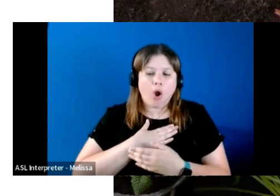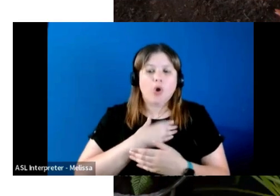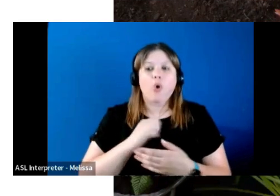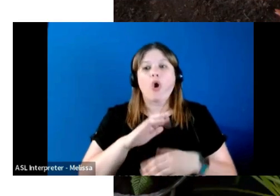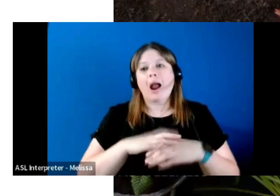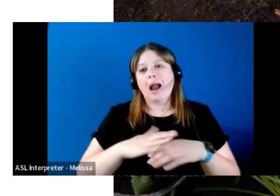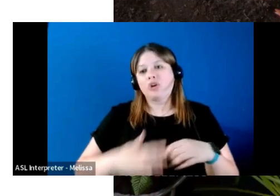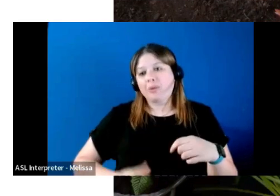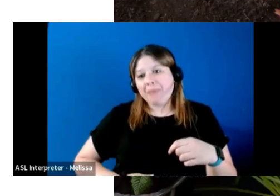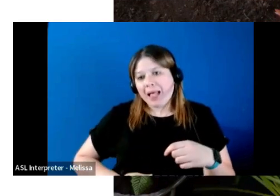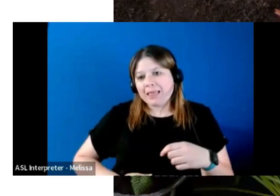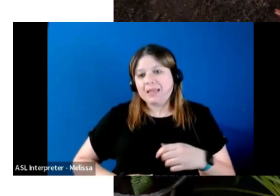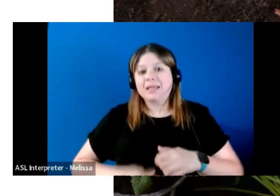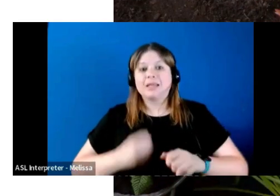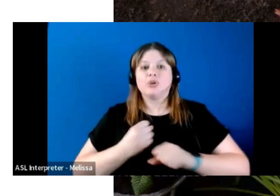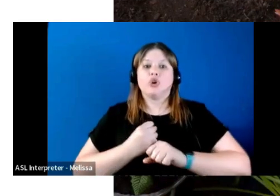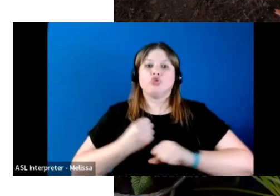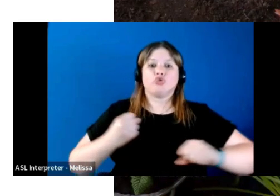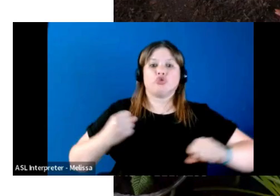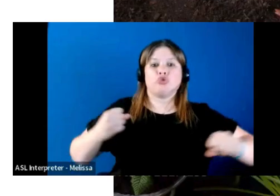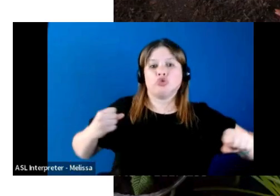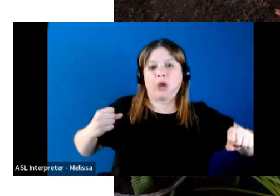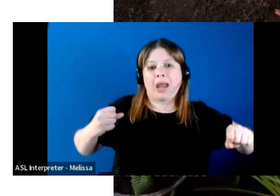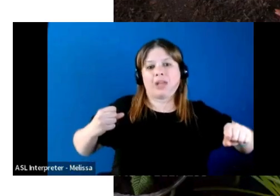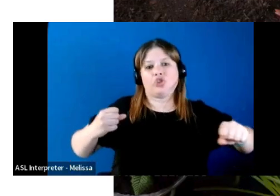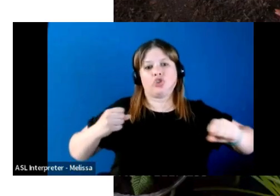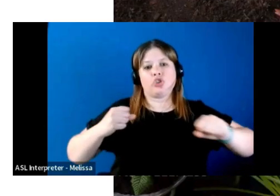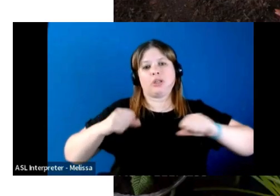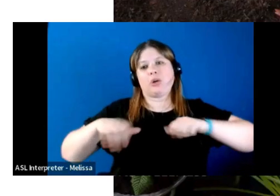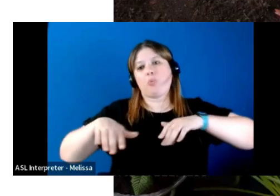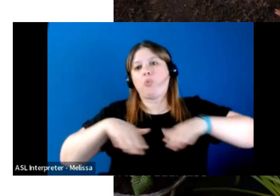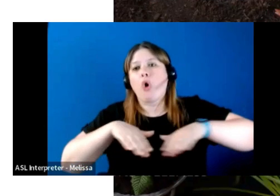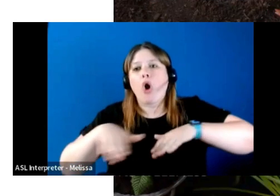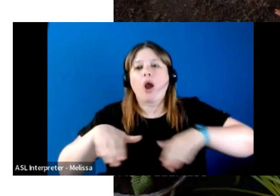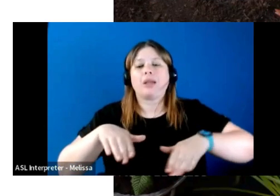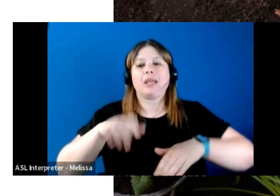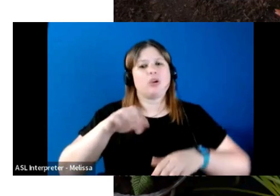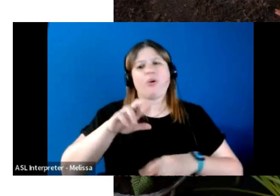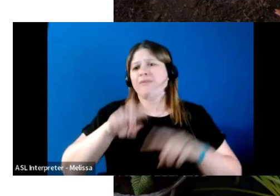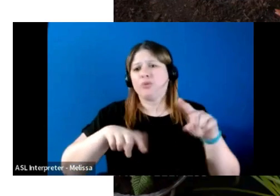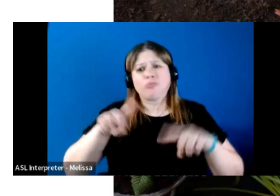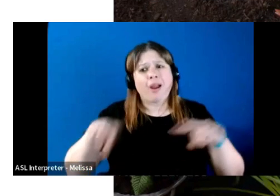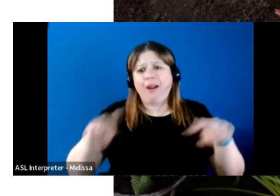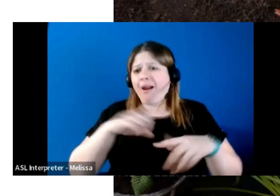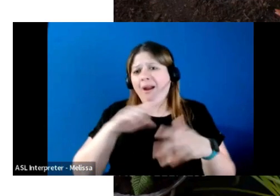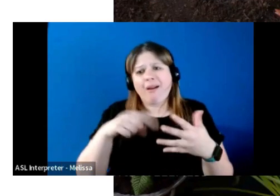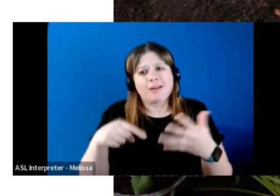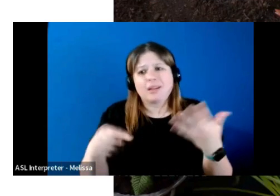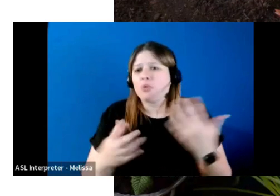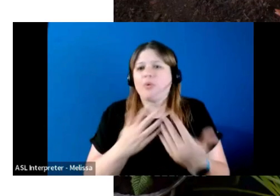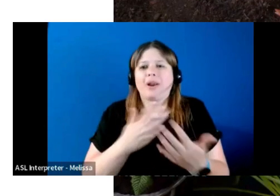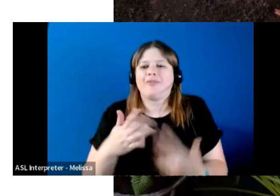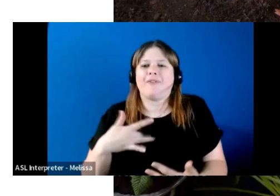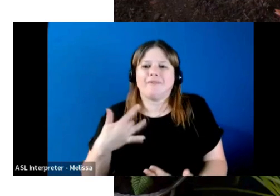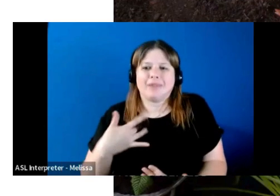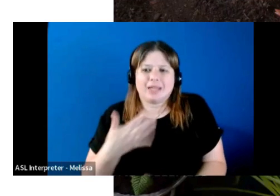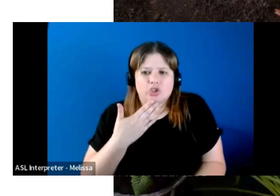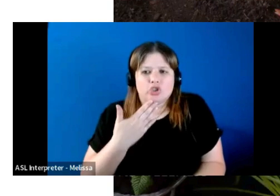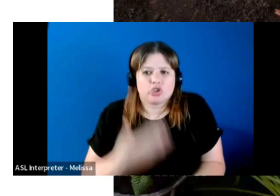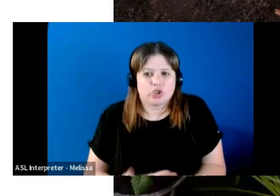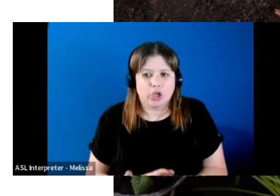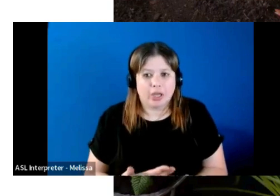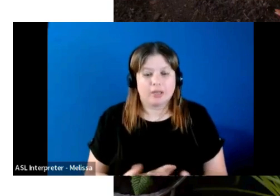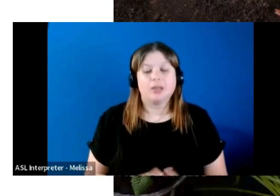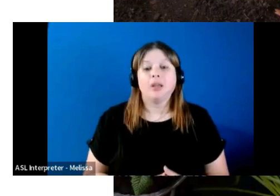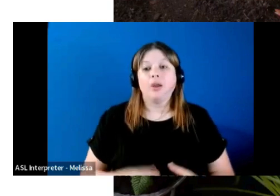stretching, walking, or the variety of other things that might feel good. One of the things